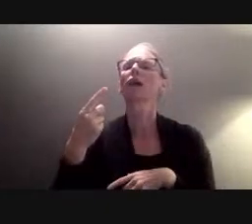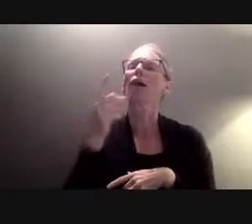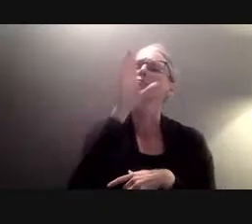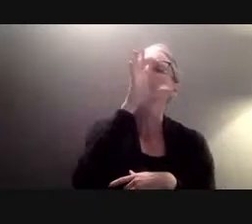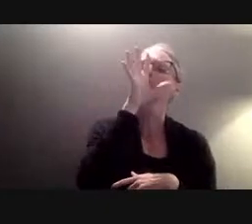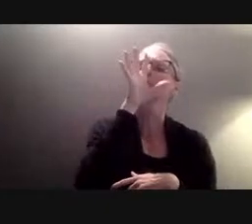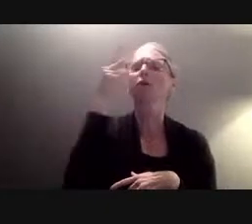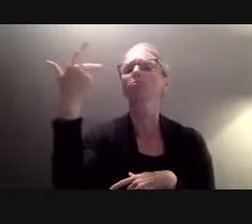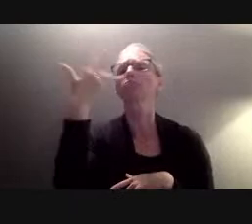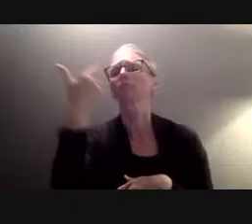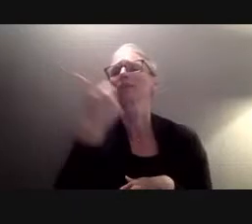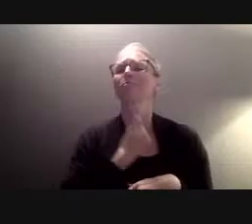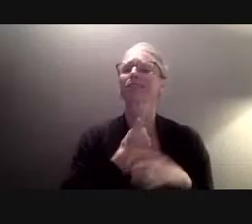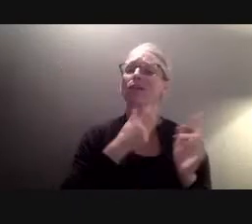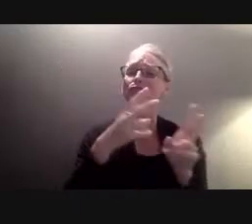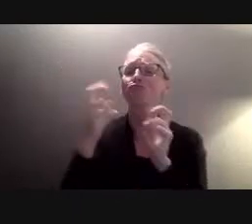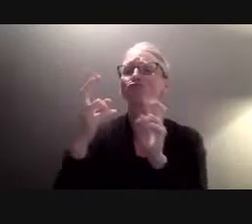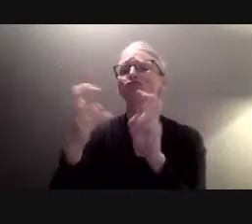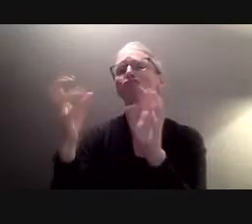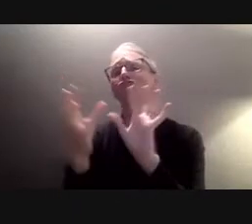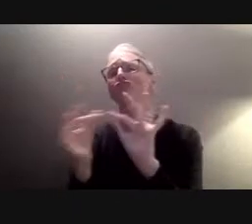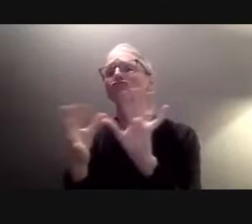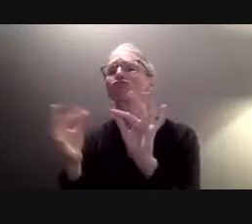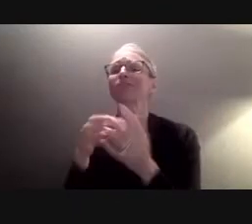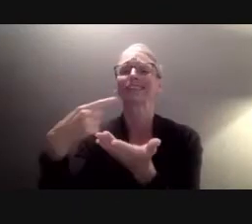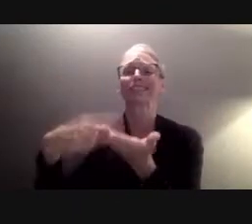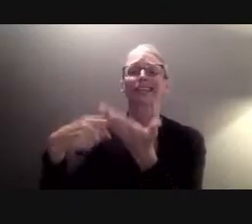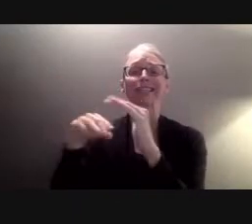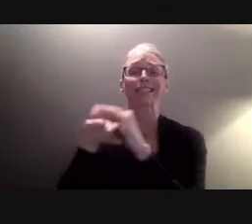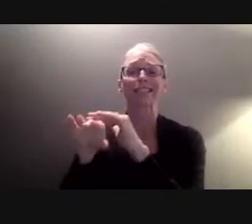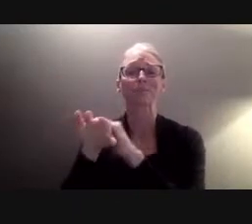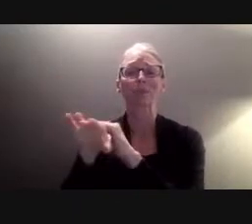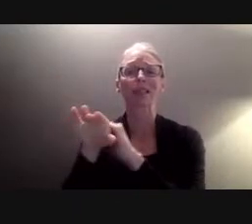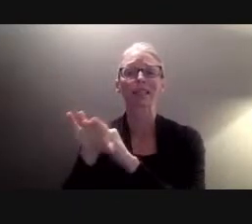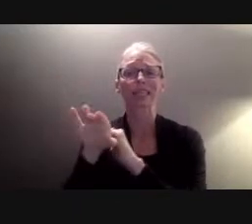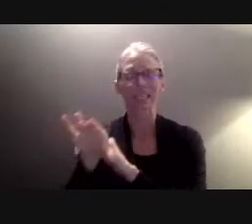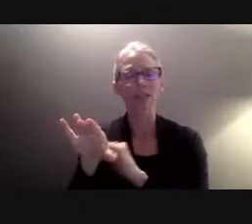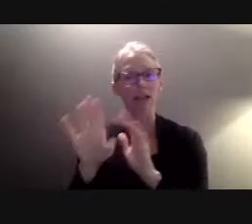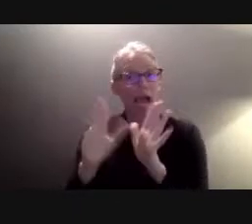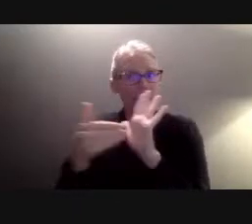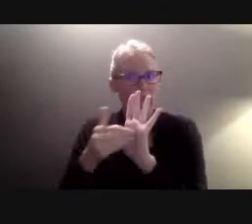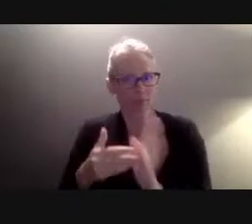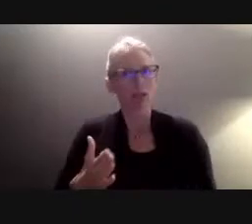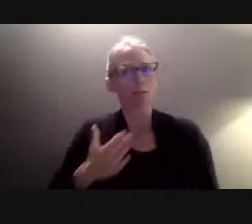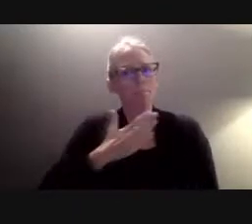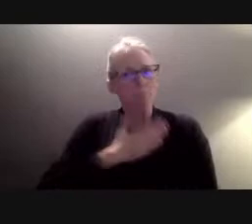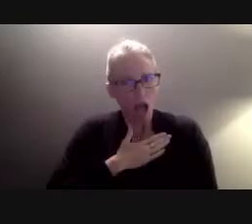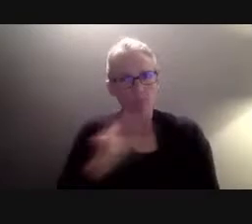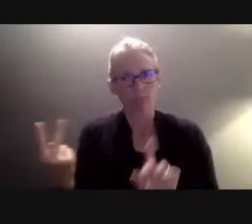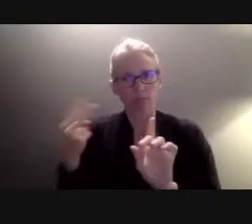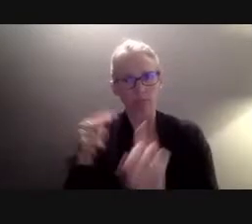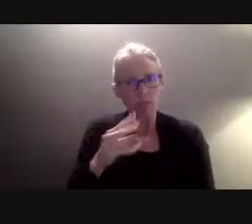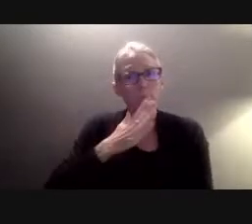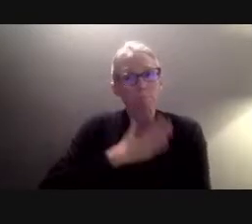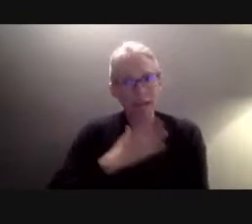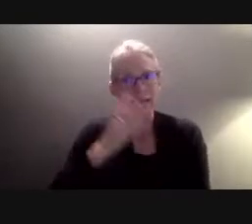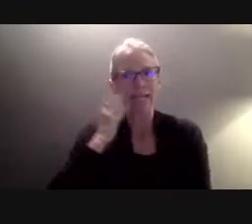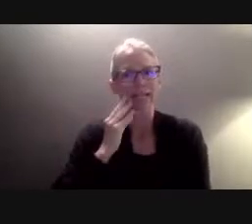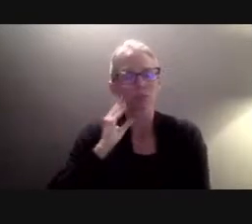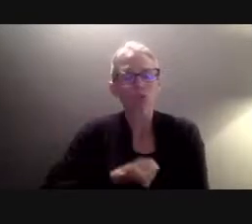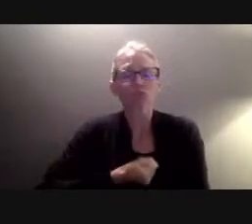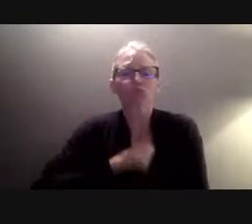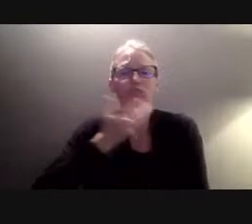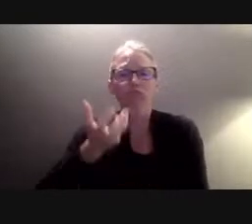lot of people and their barriers. My main goal is to share my experience living with a disability and sharing that with